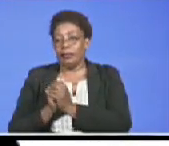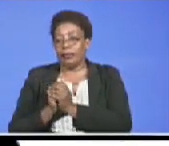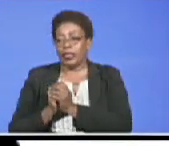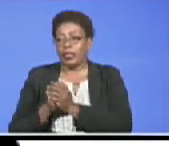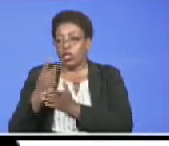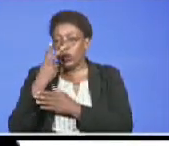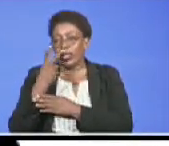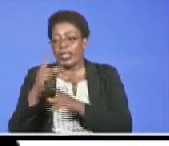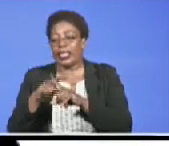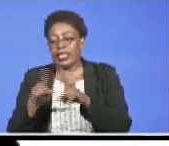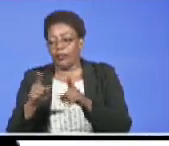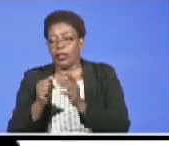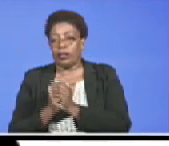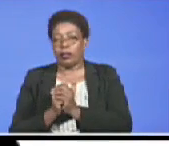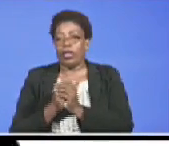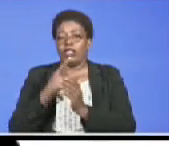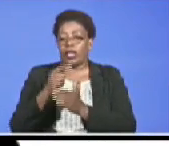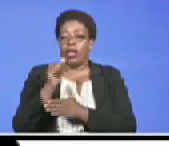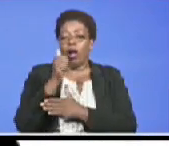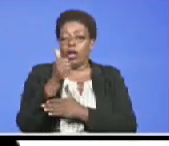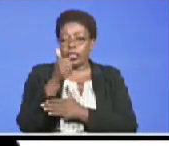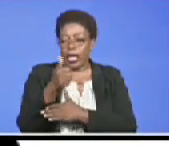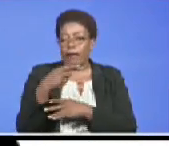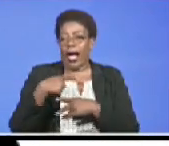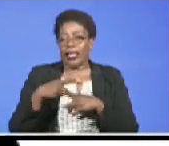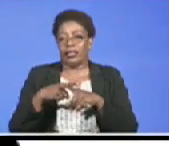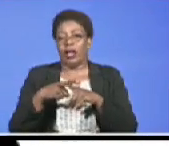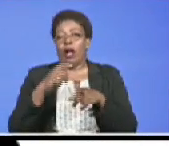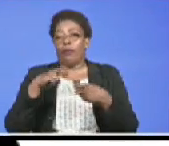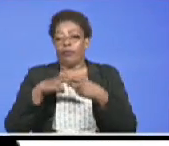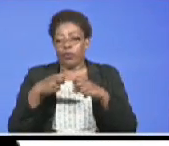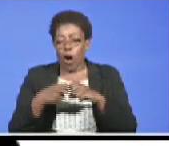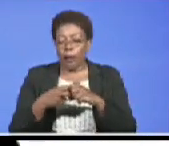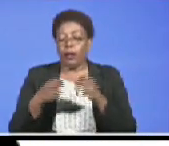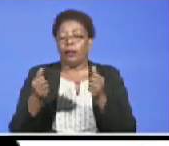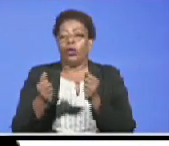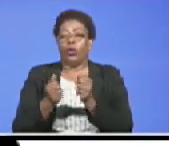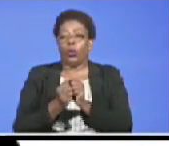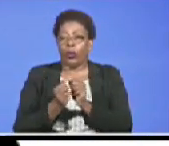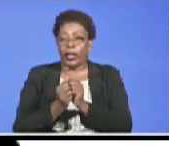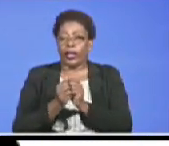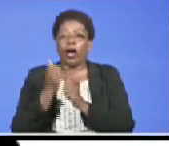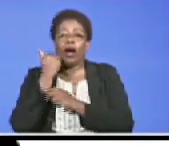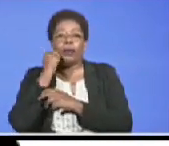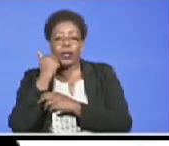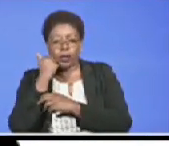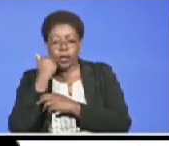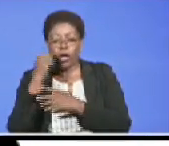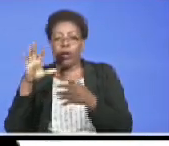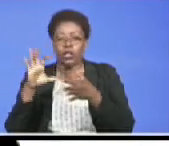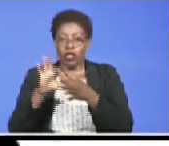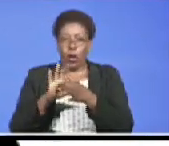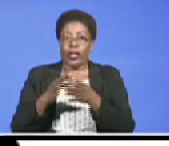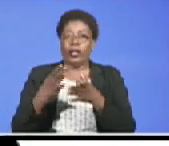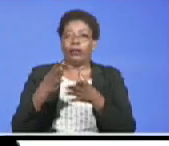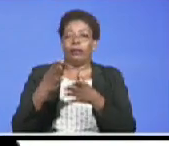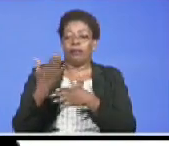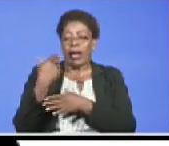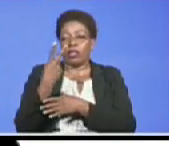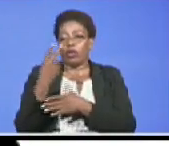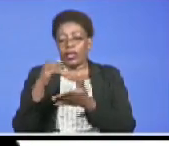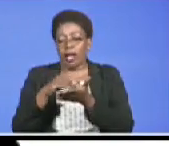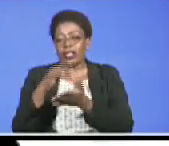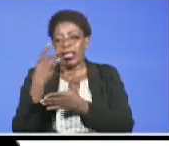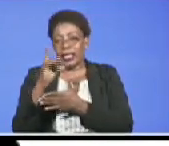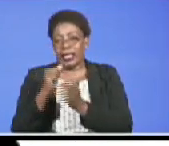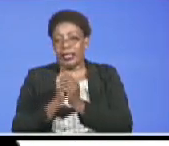entrepreneur says she herself was having issues with her period before she joined her Cayman Islands-based partner in the company in 2018. Now the products